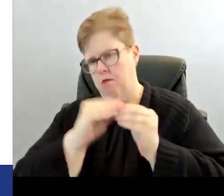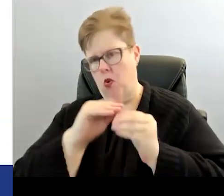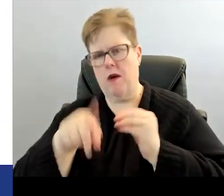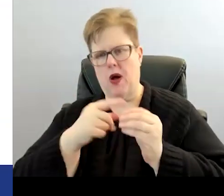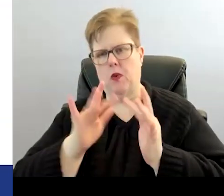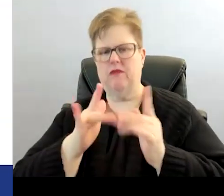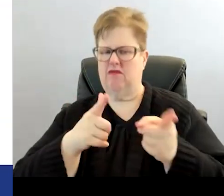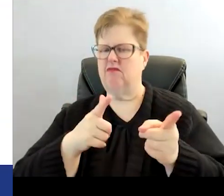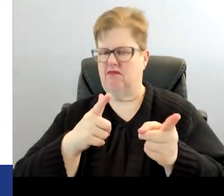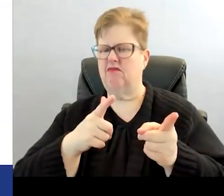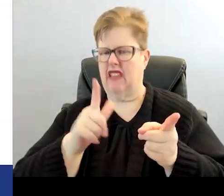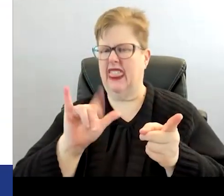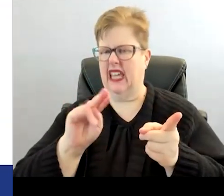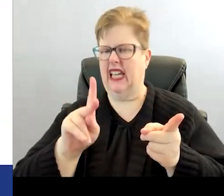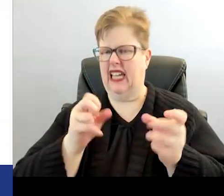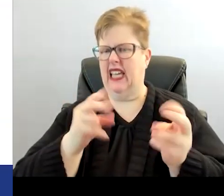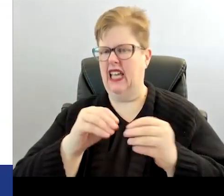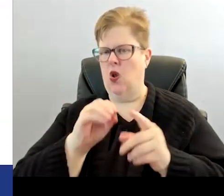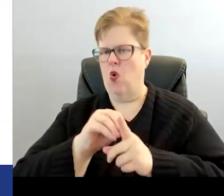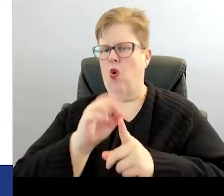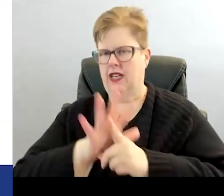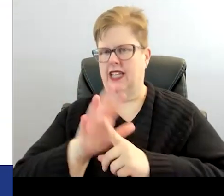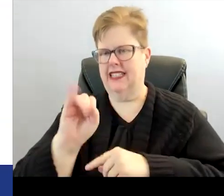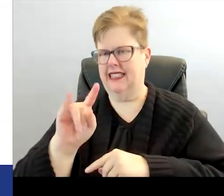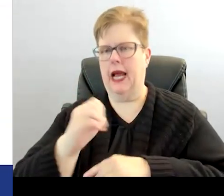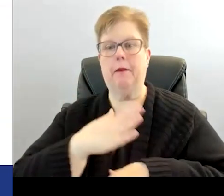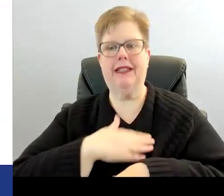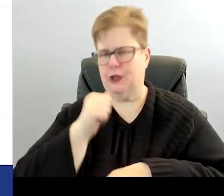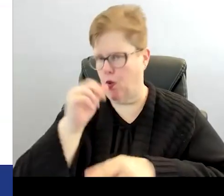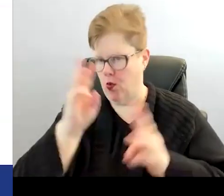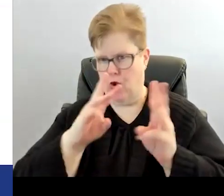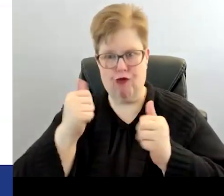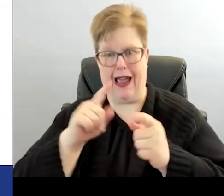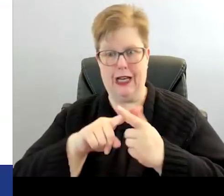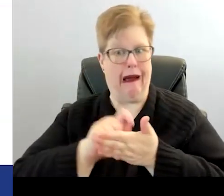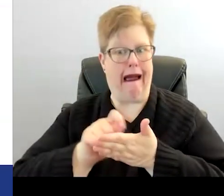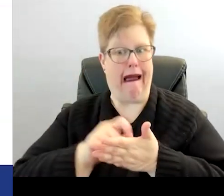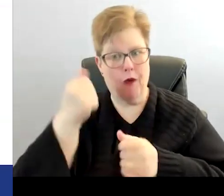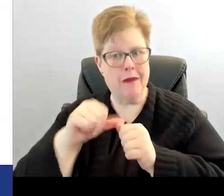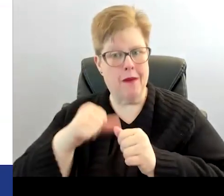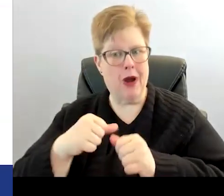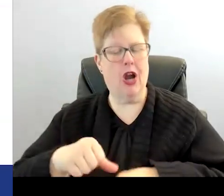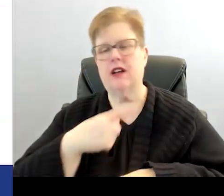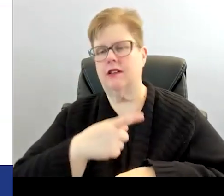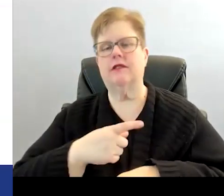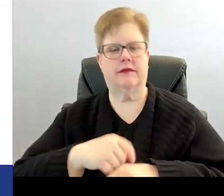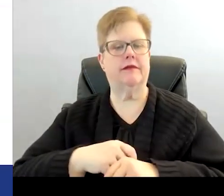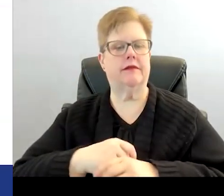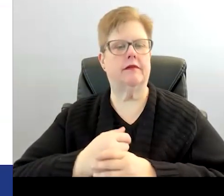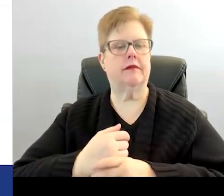to this in the orientation site, so please don't worry about trying to remember the URL on screen.